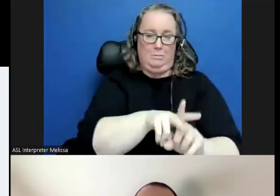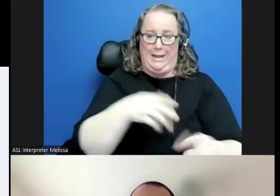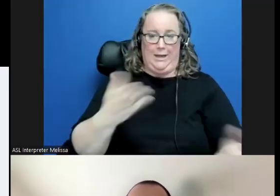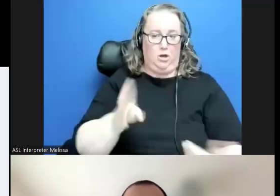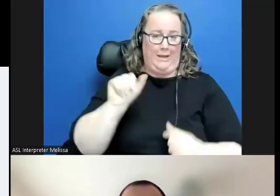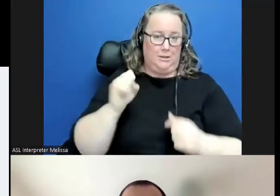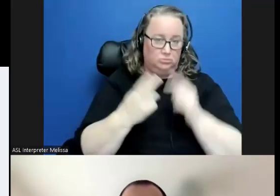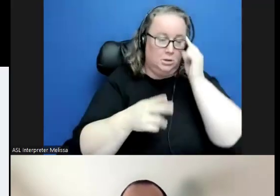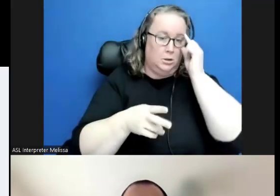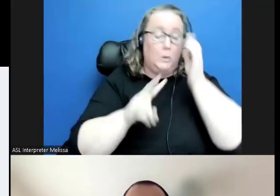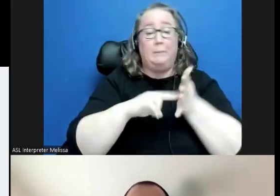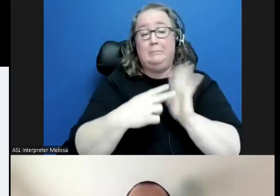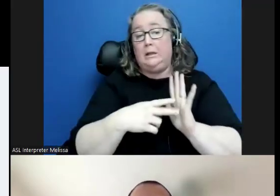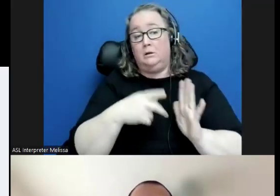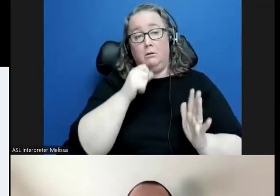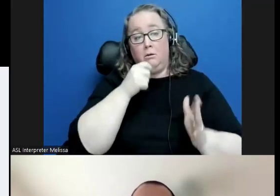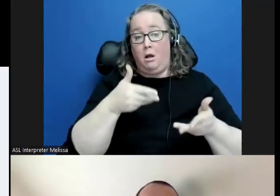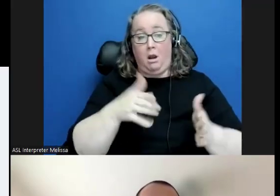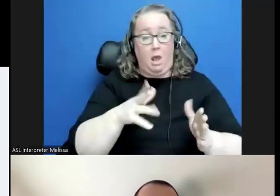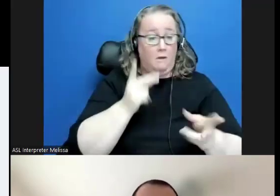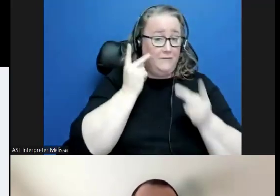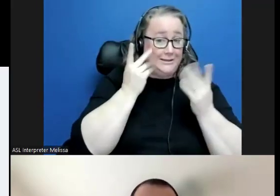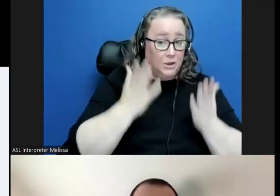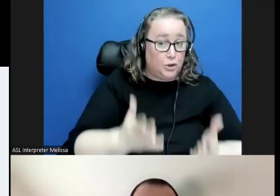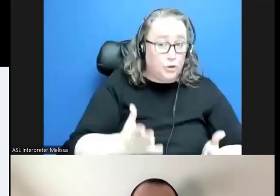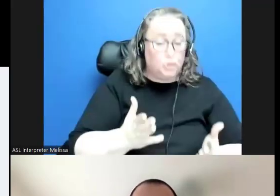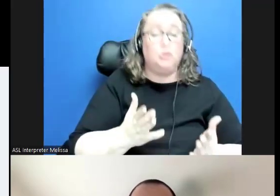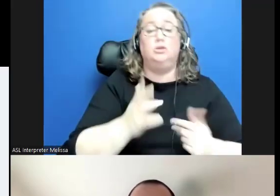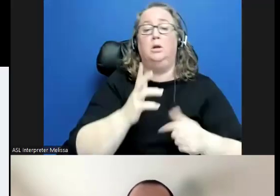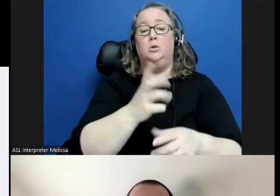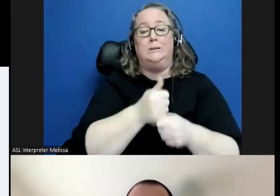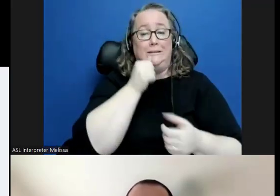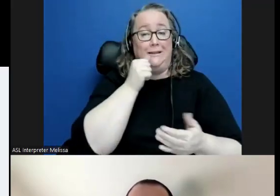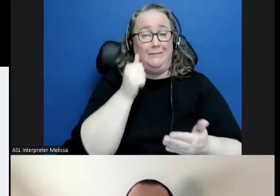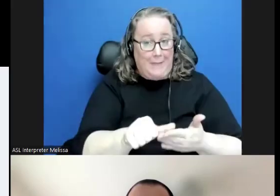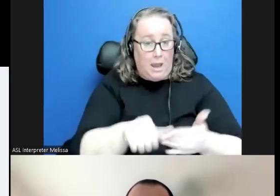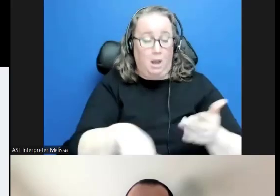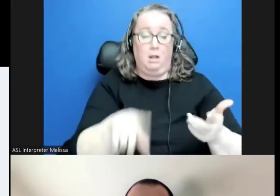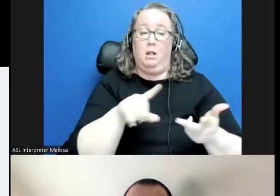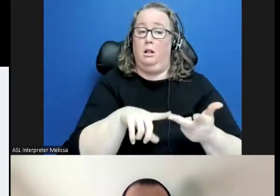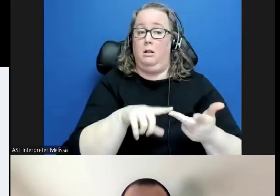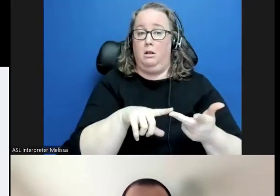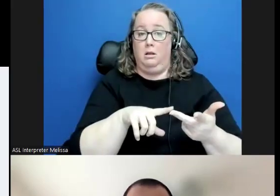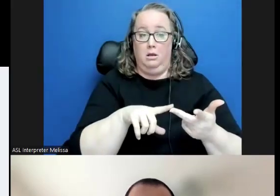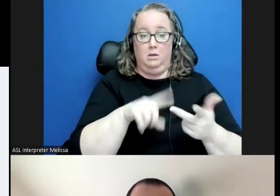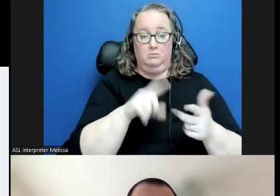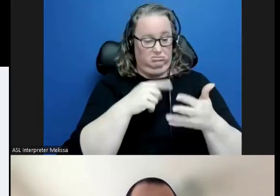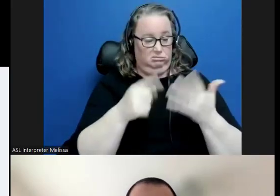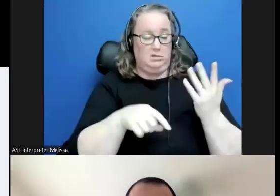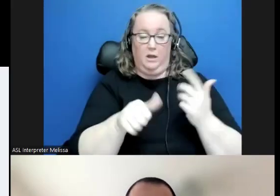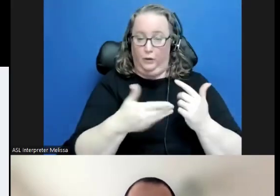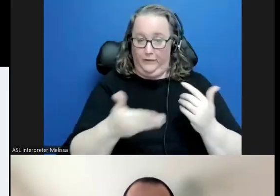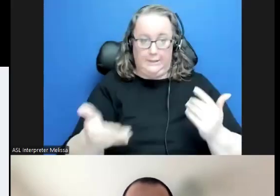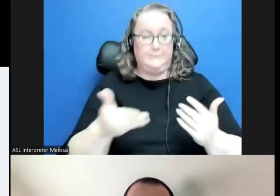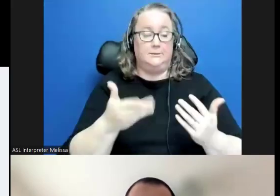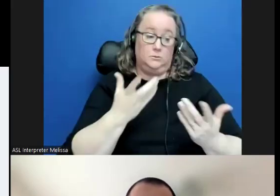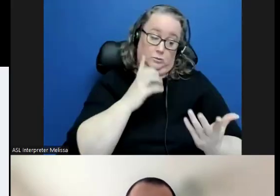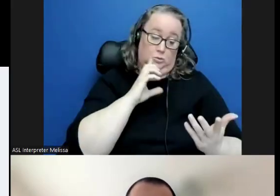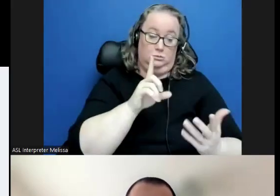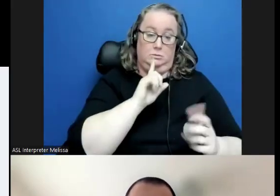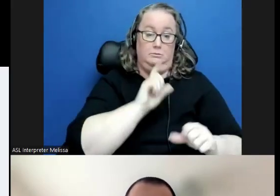rights around visitors, receiving mail, various things like that that protect human